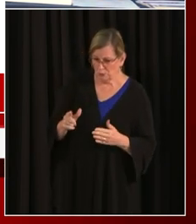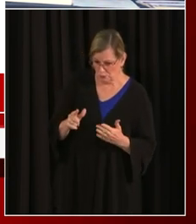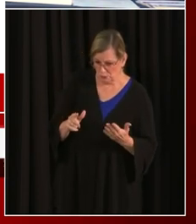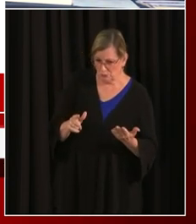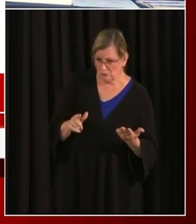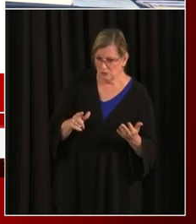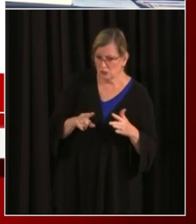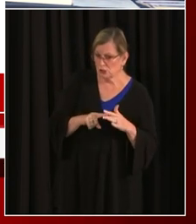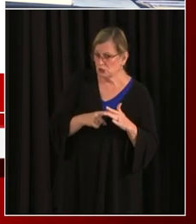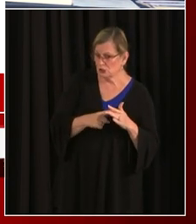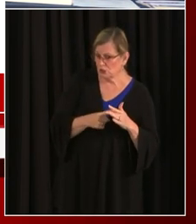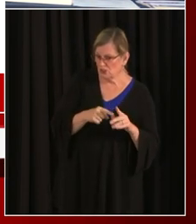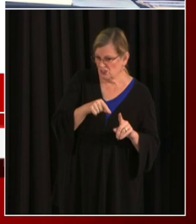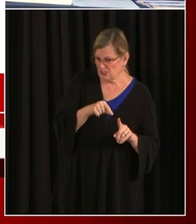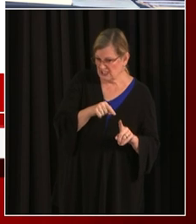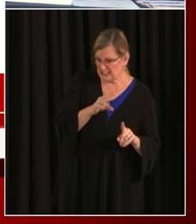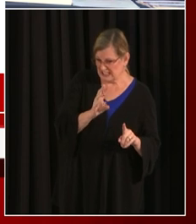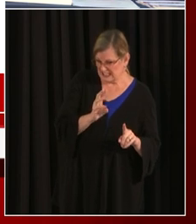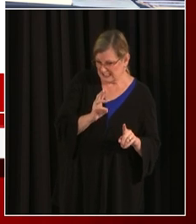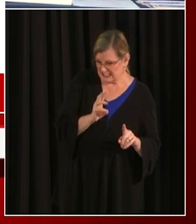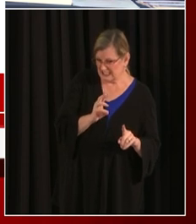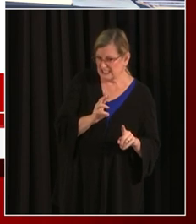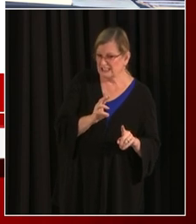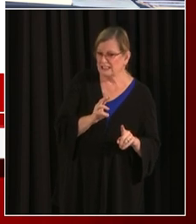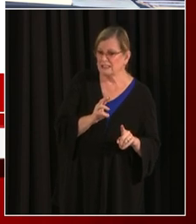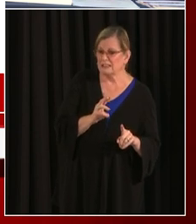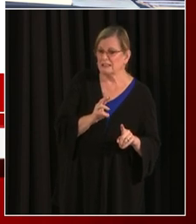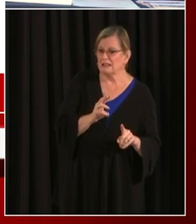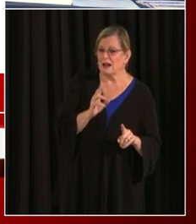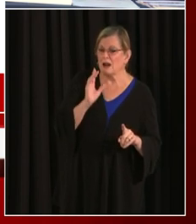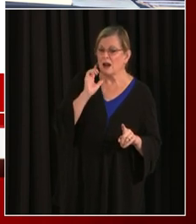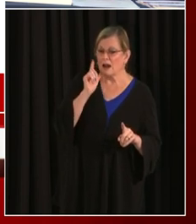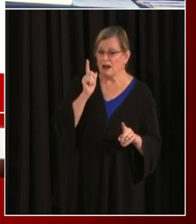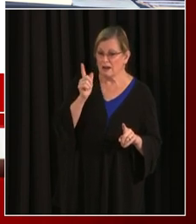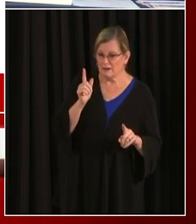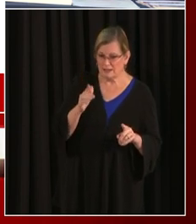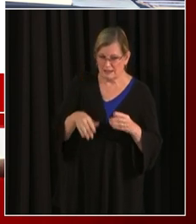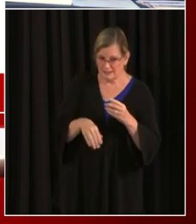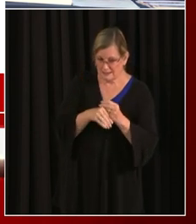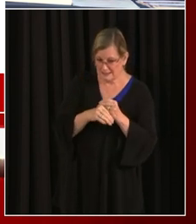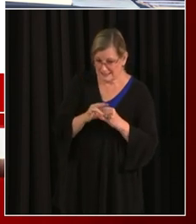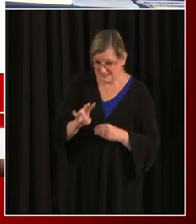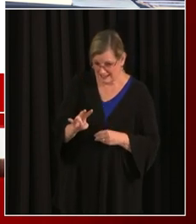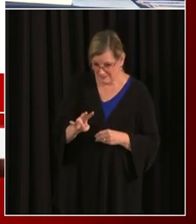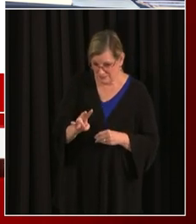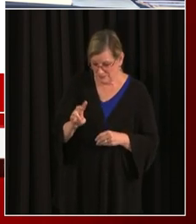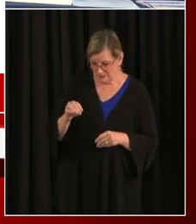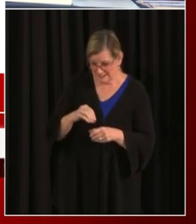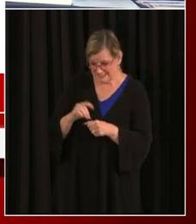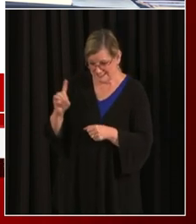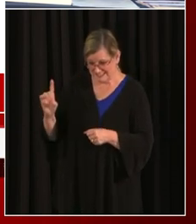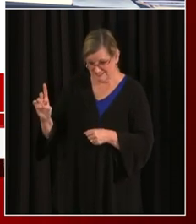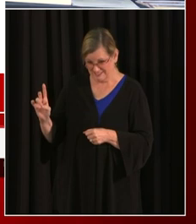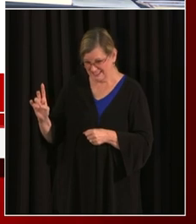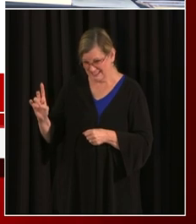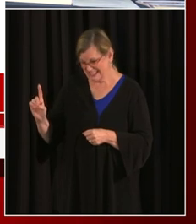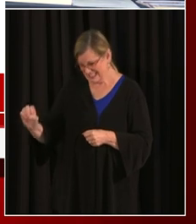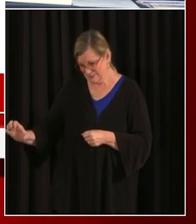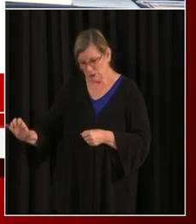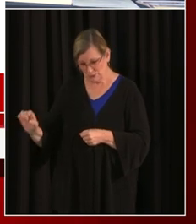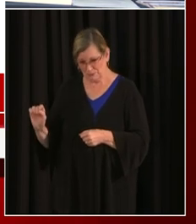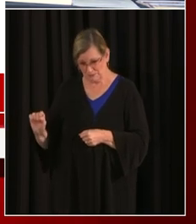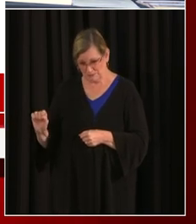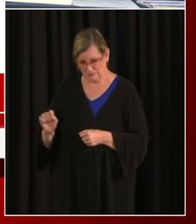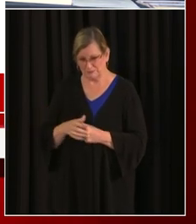with 6, Marie, Reed, Wilson, Tacoma, Turkey Thicket, Rumsey, and Berry Farm. The Deanwood HVAC is being completed,